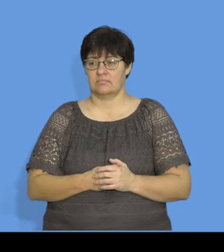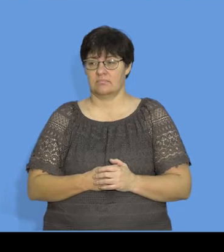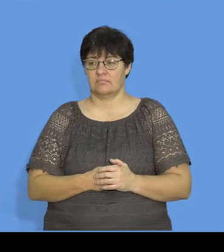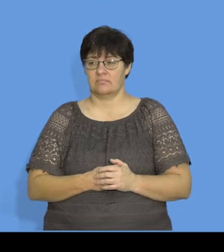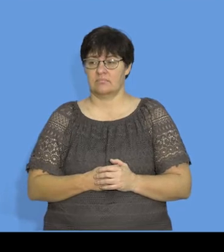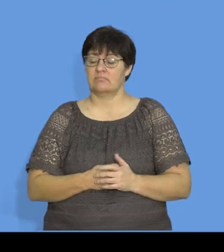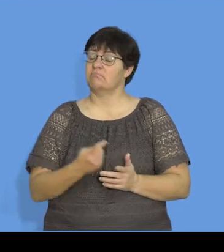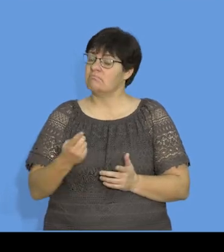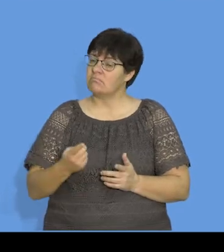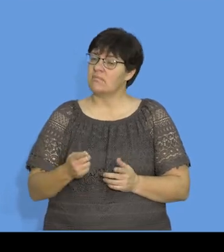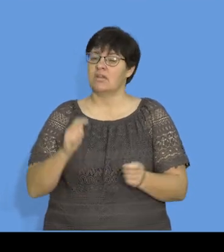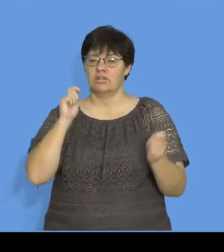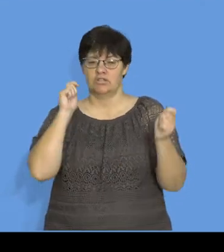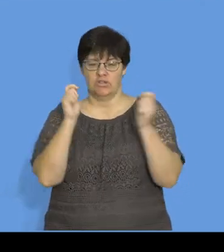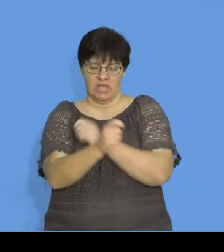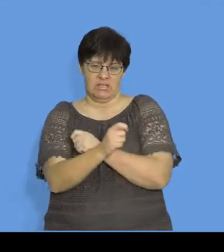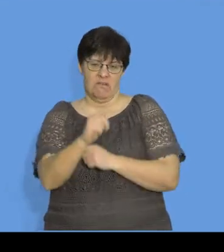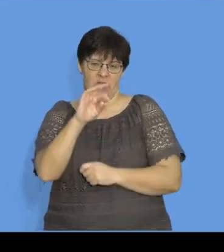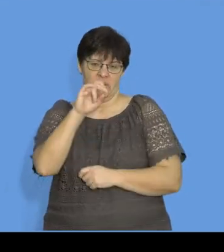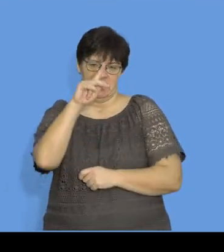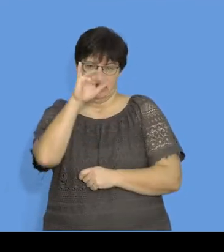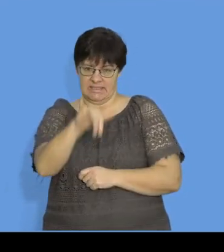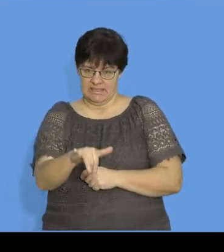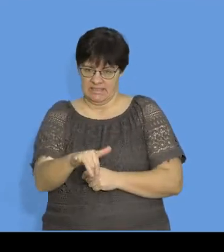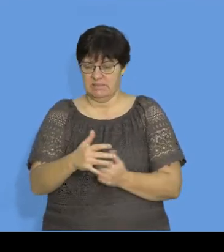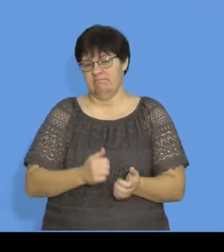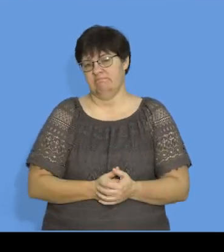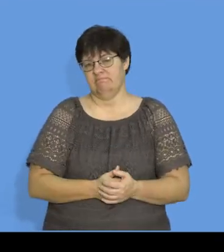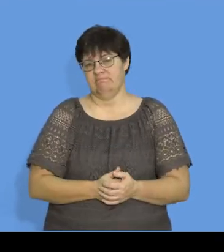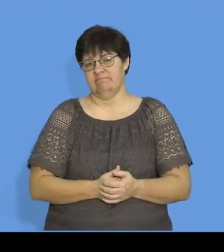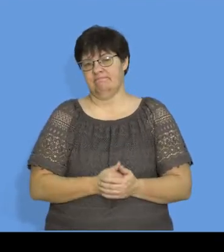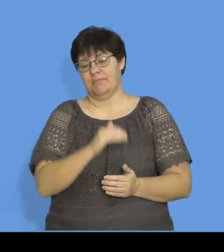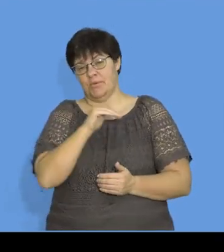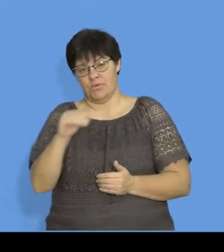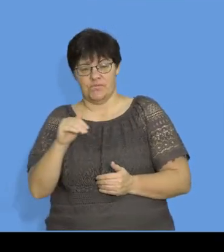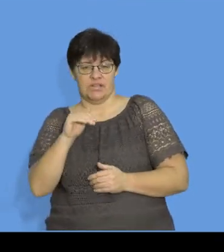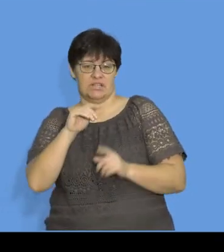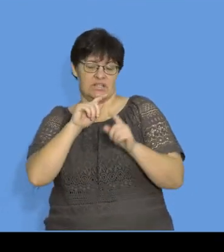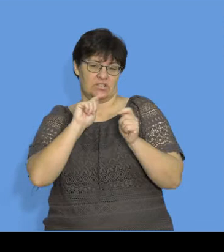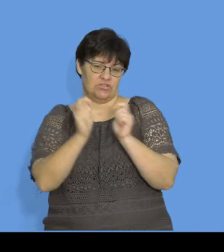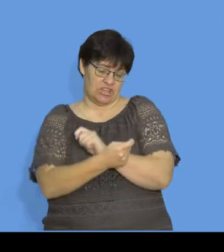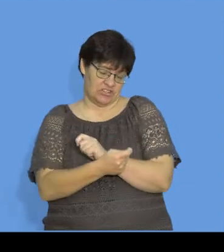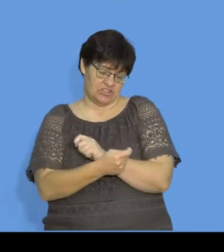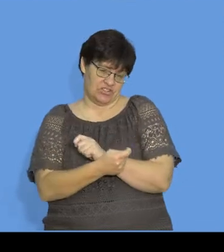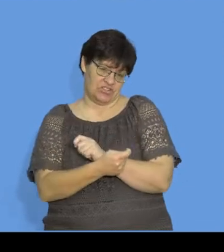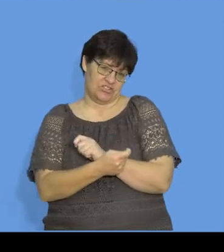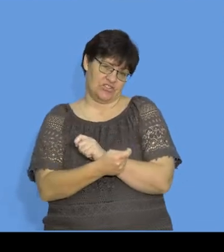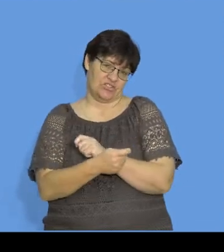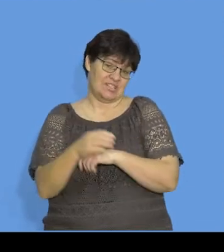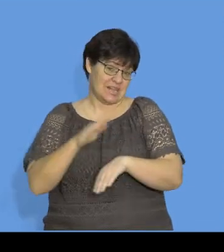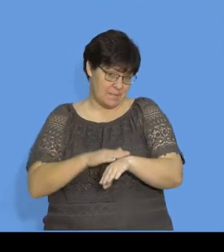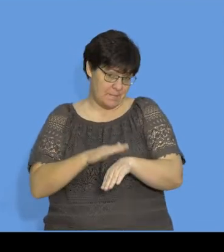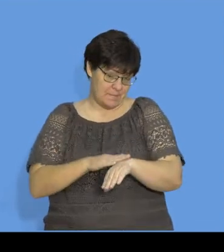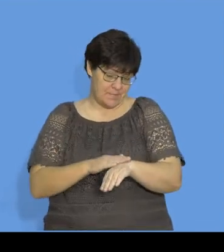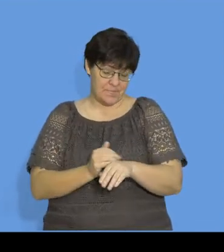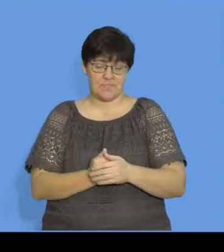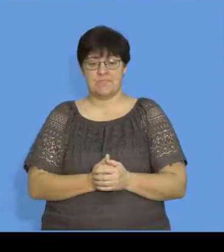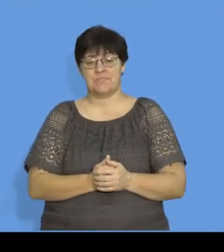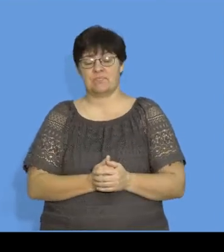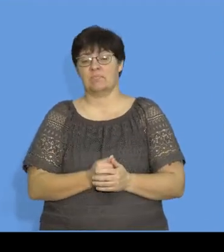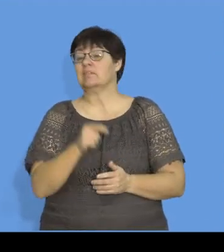And that's change in velocity over change in time. In this case,